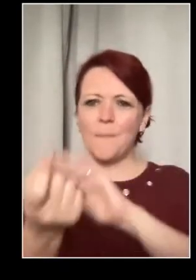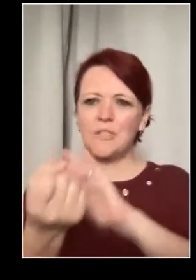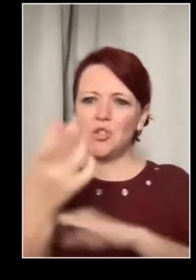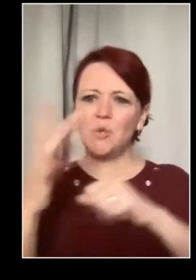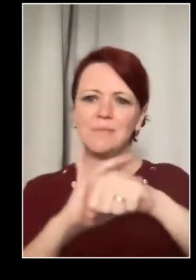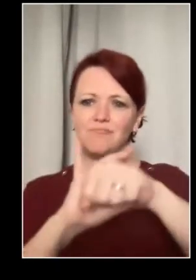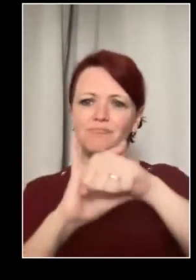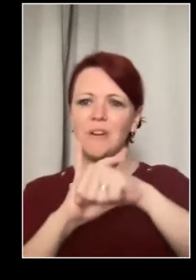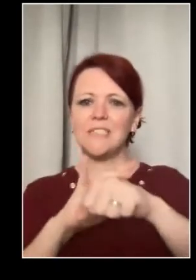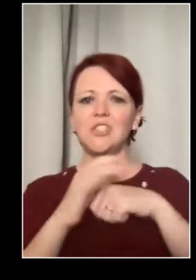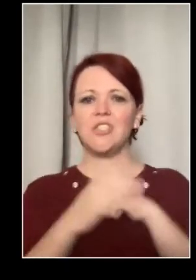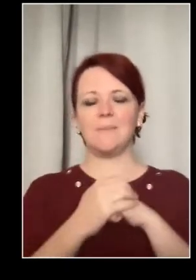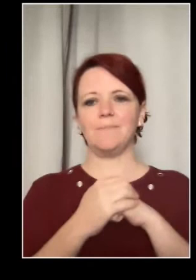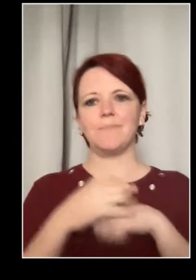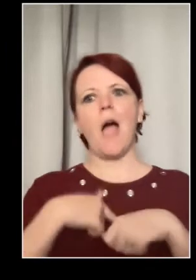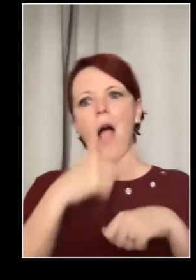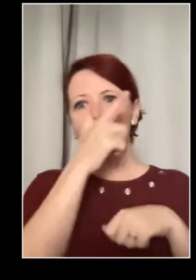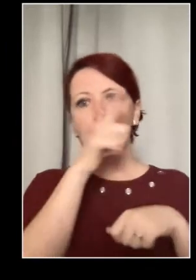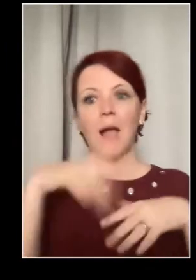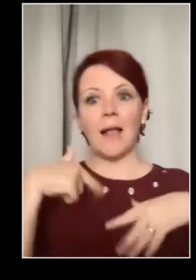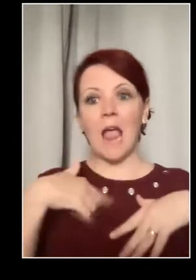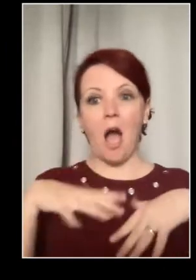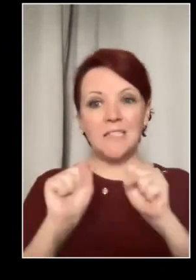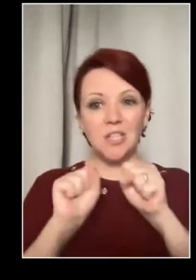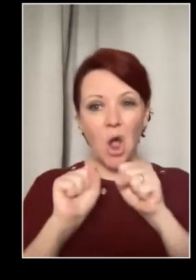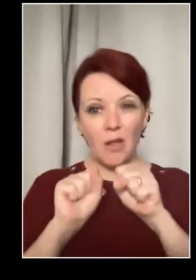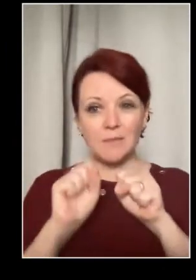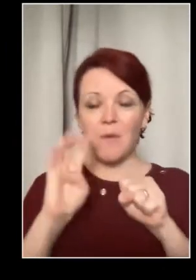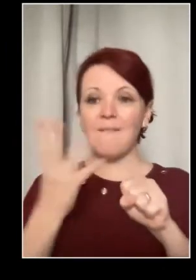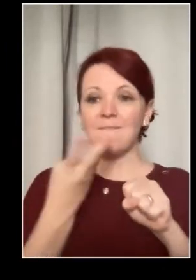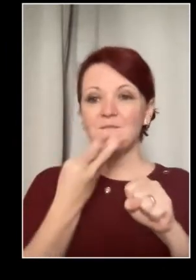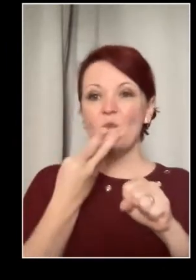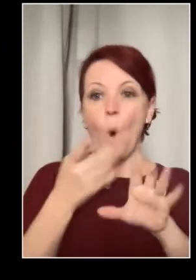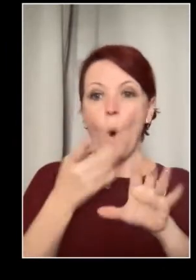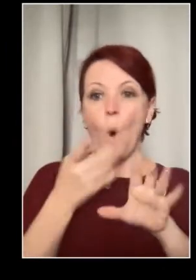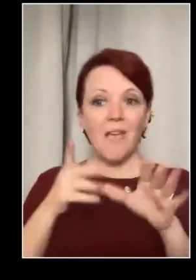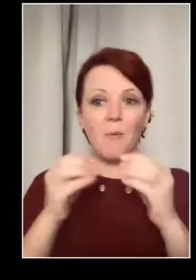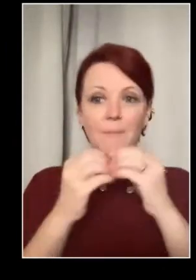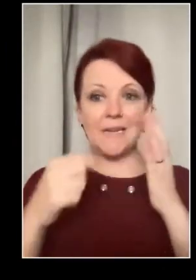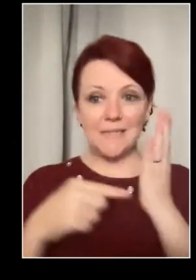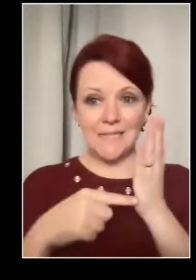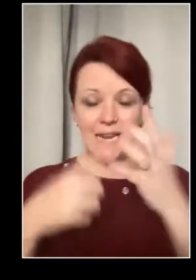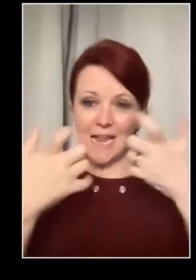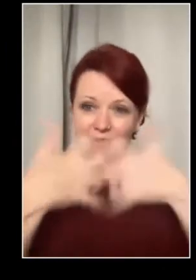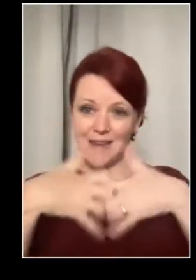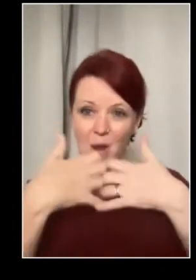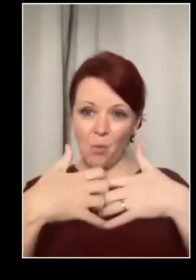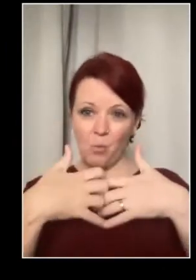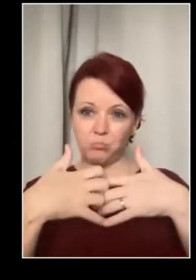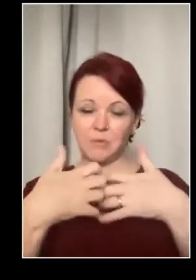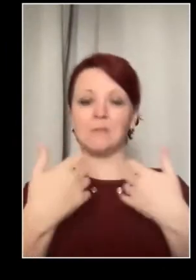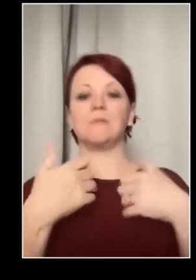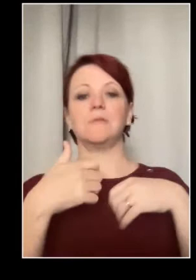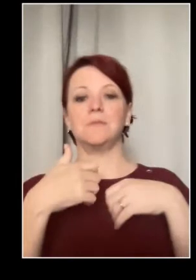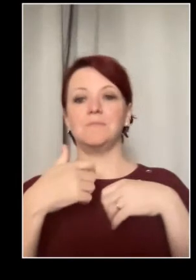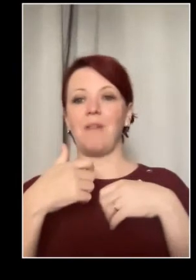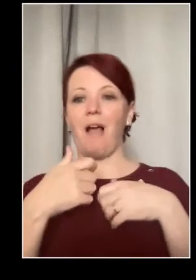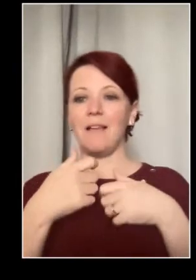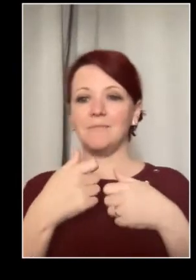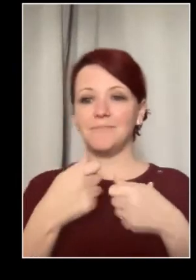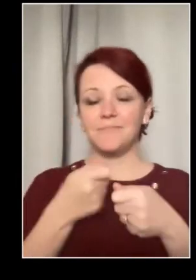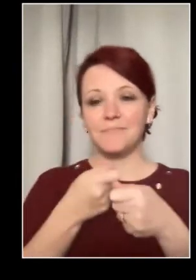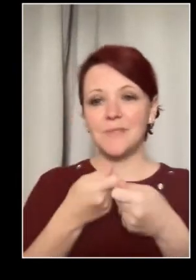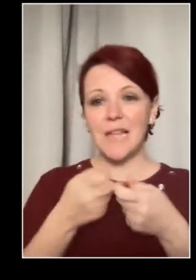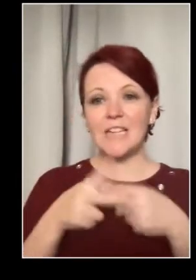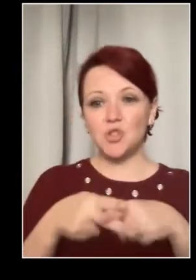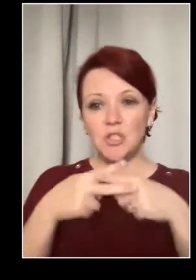started my fourth year at BT as a network engineer, to have had incredible learning experiences, to be able to be